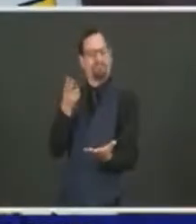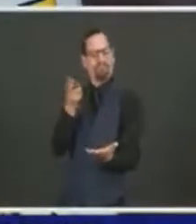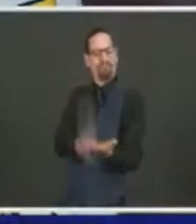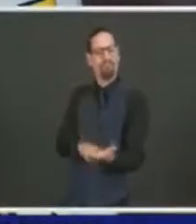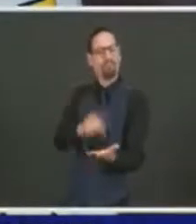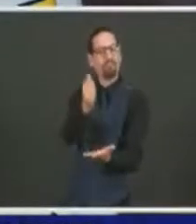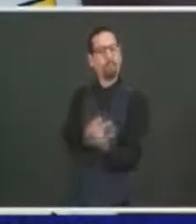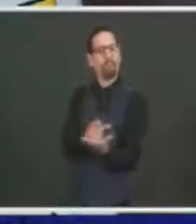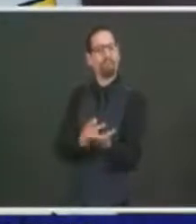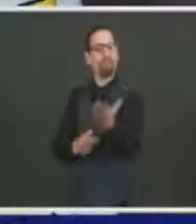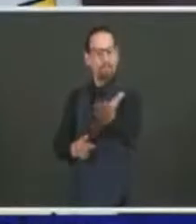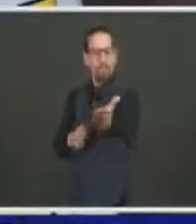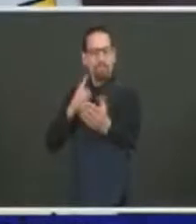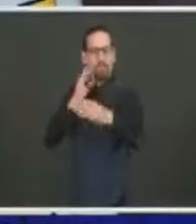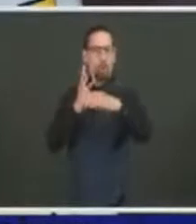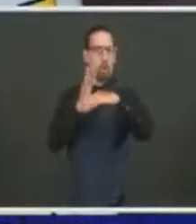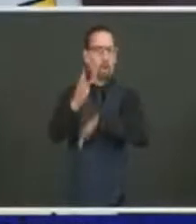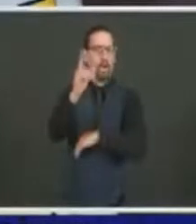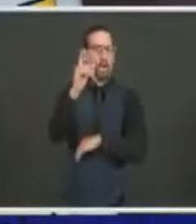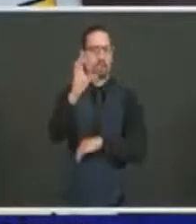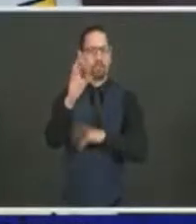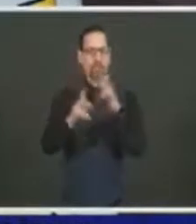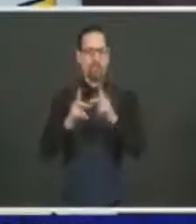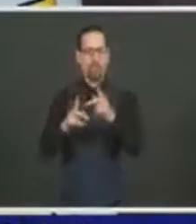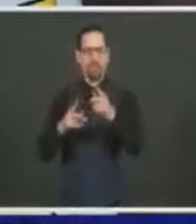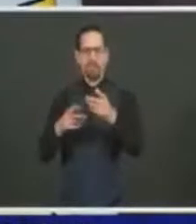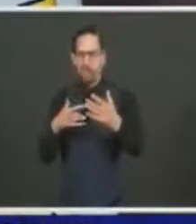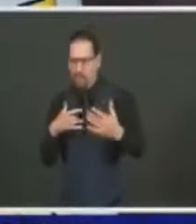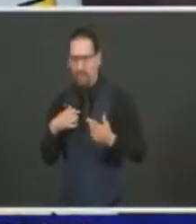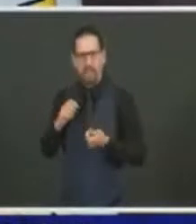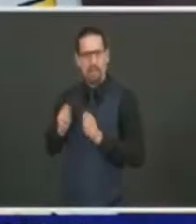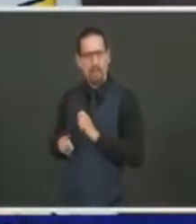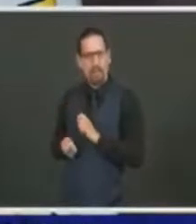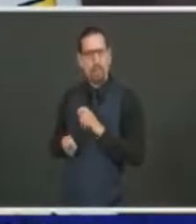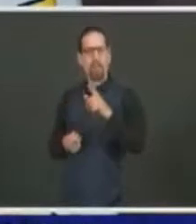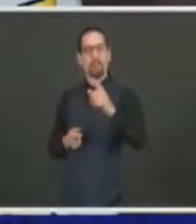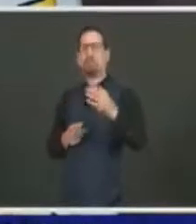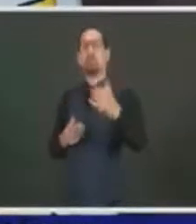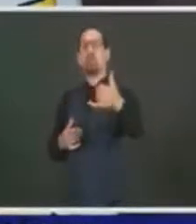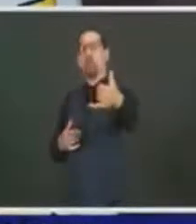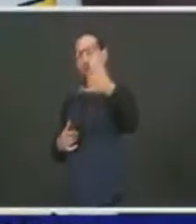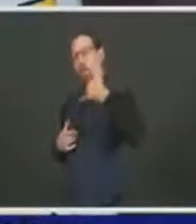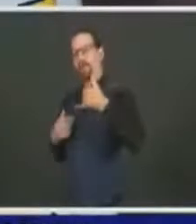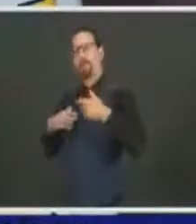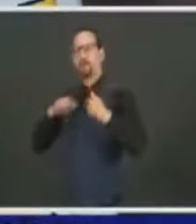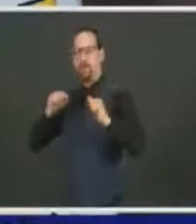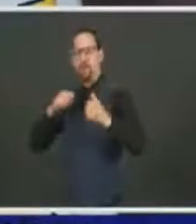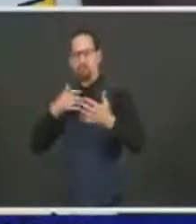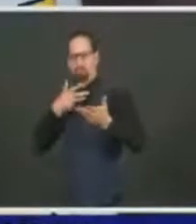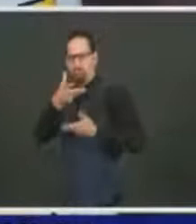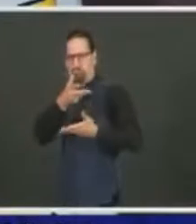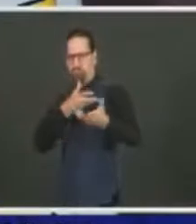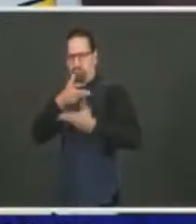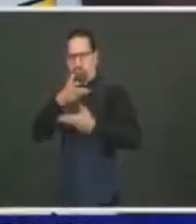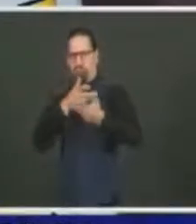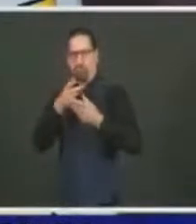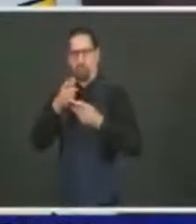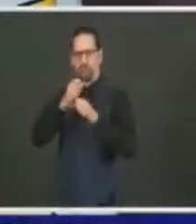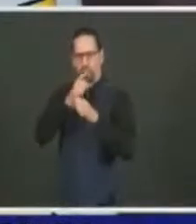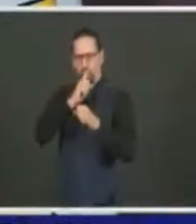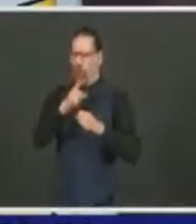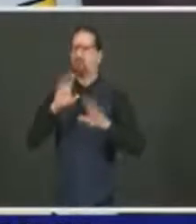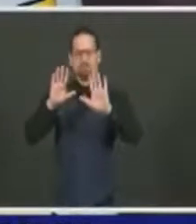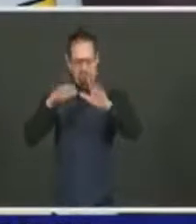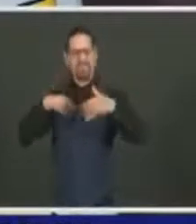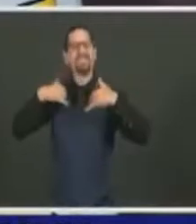100, we want you to call us so we can help you figure it out. We'd like to enable you to have your wedding the way you